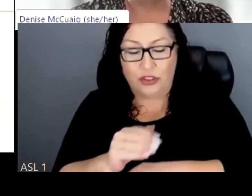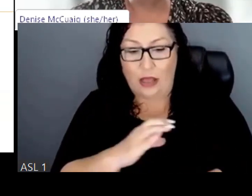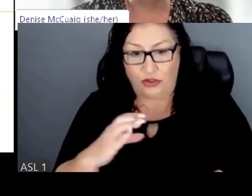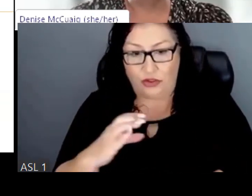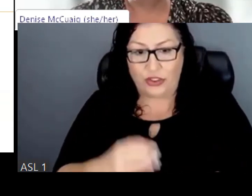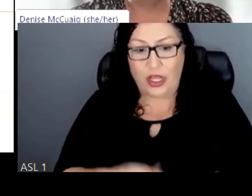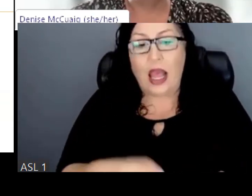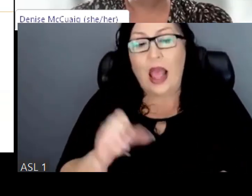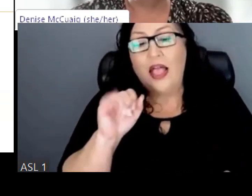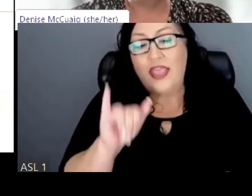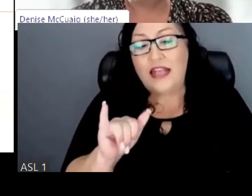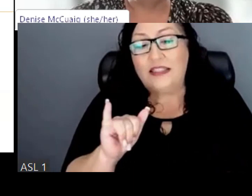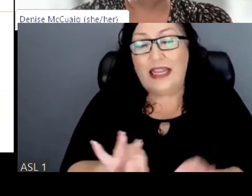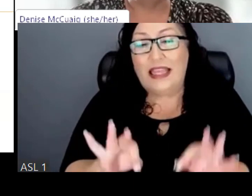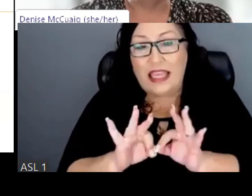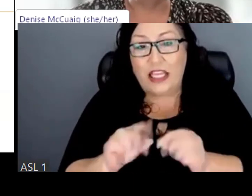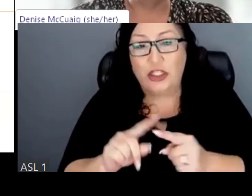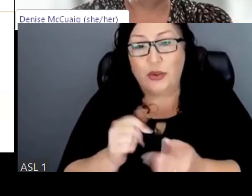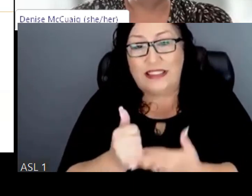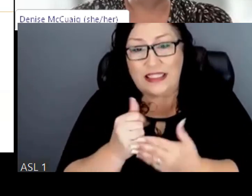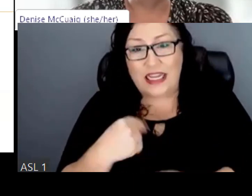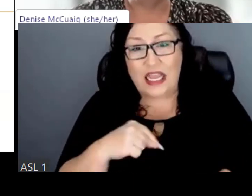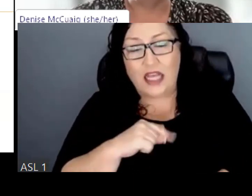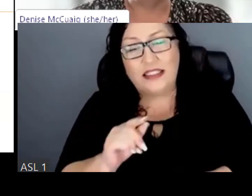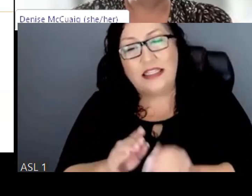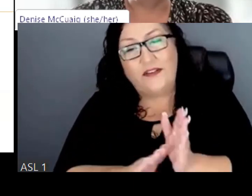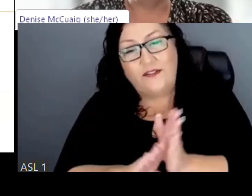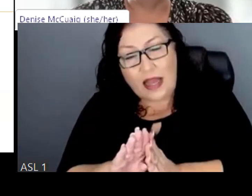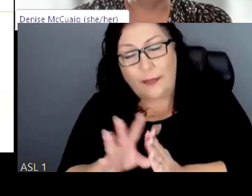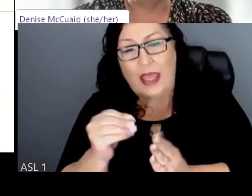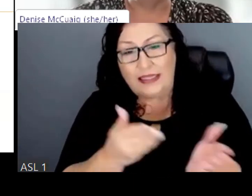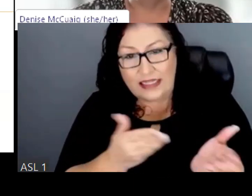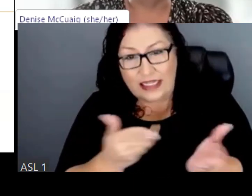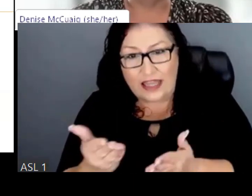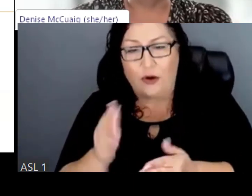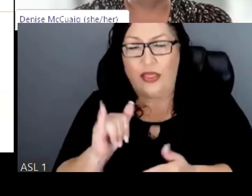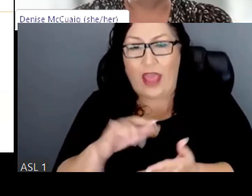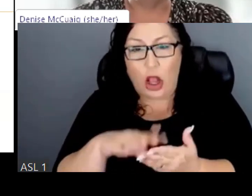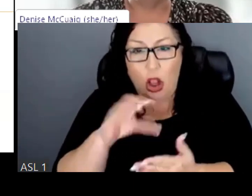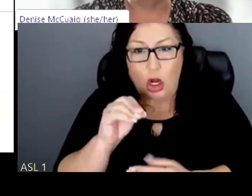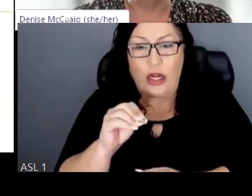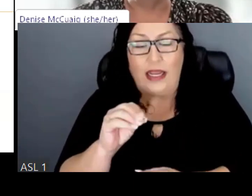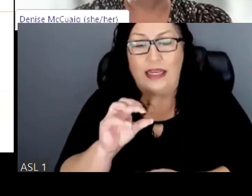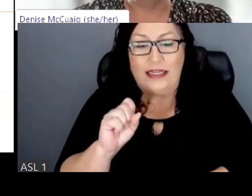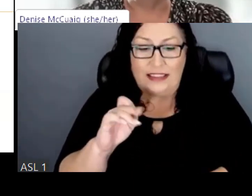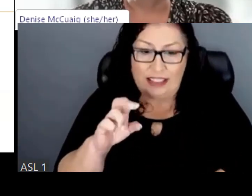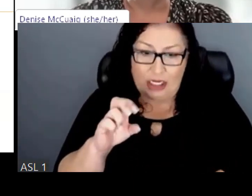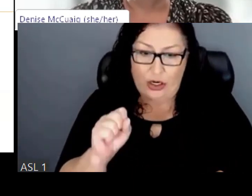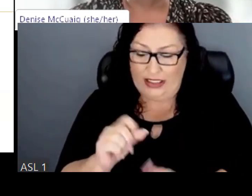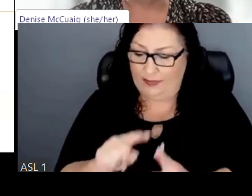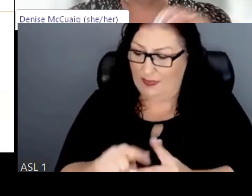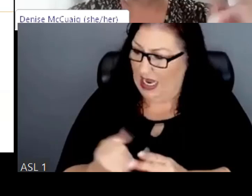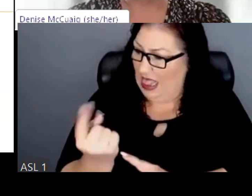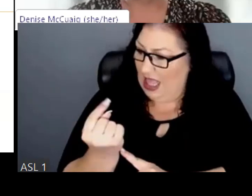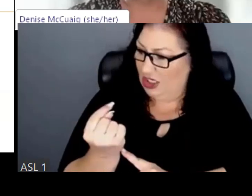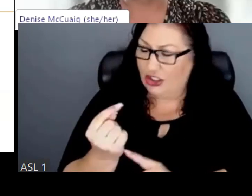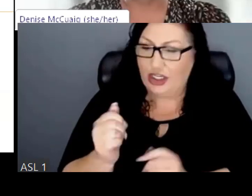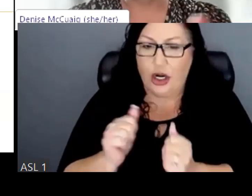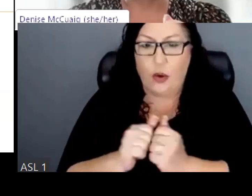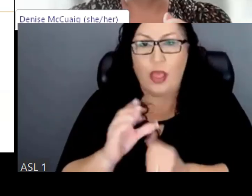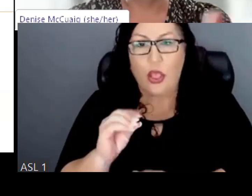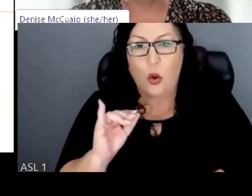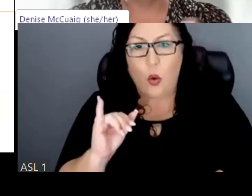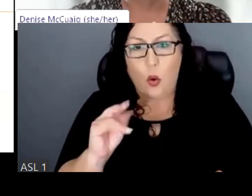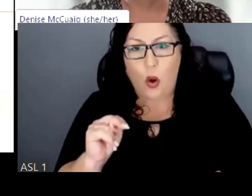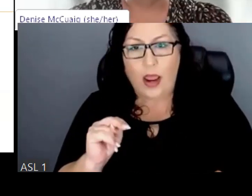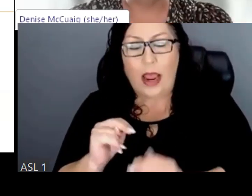And the advisory group has been key to assisting us in developing and delivering this learning series, beginning last year with